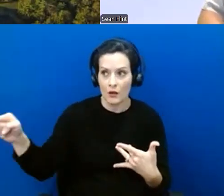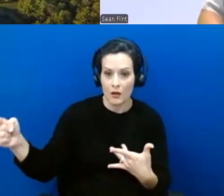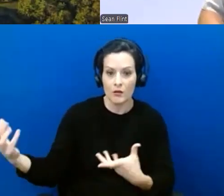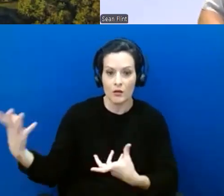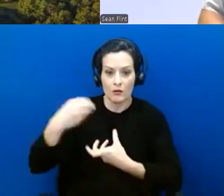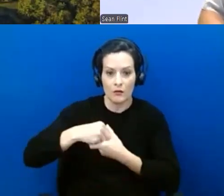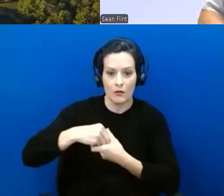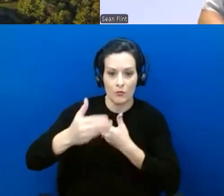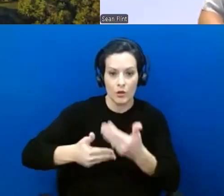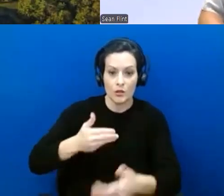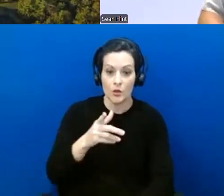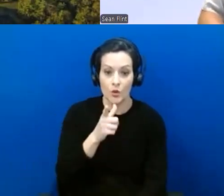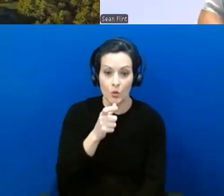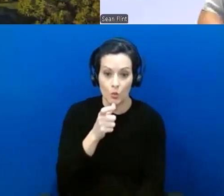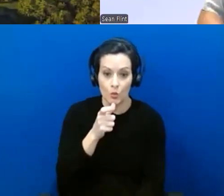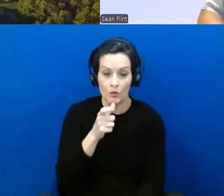processes?